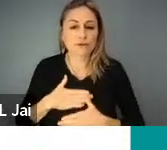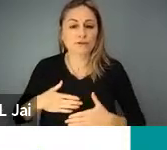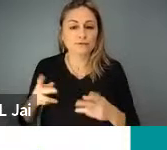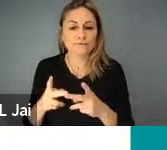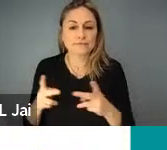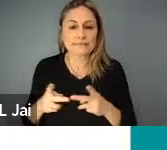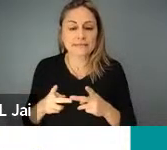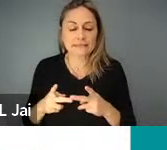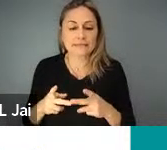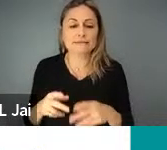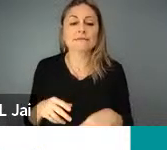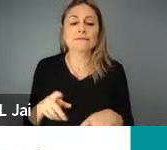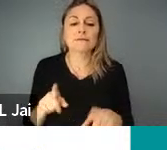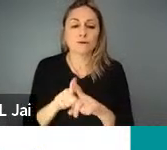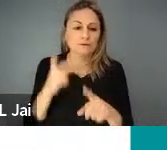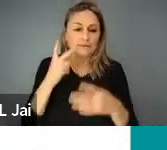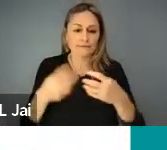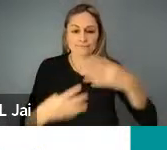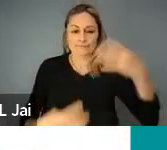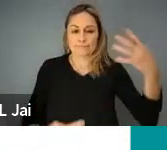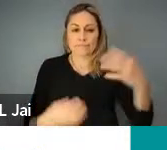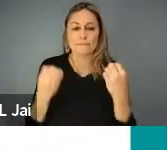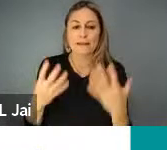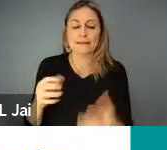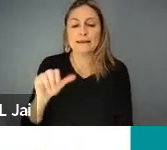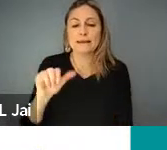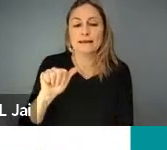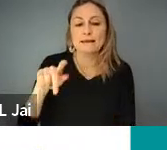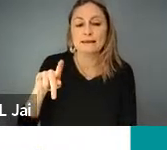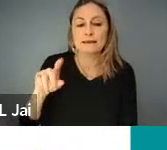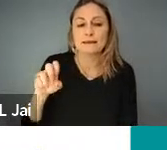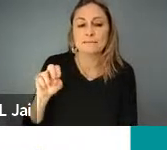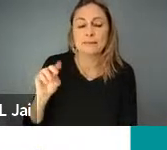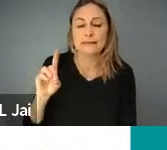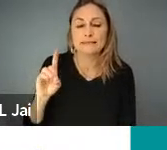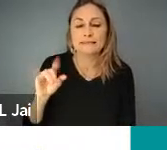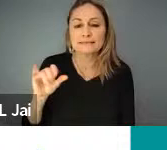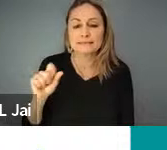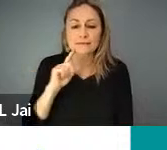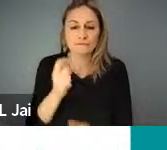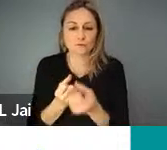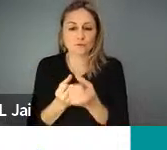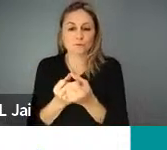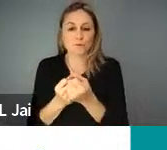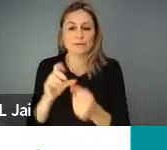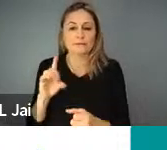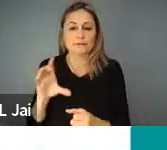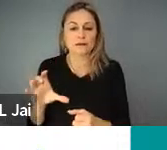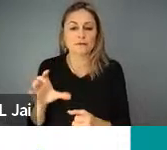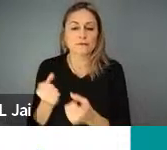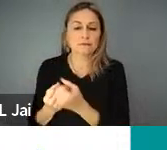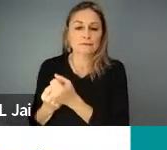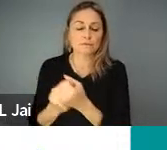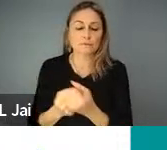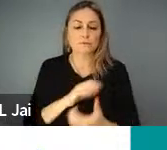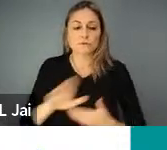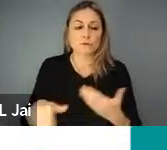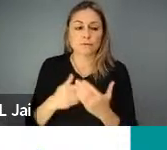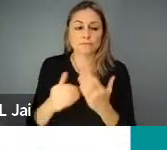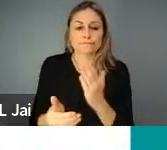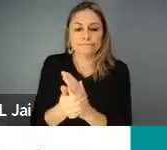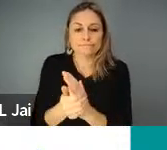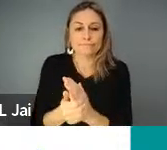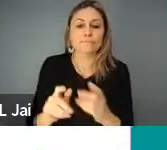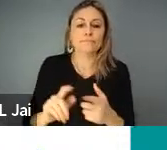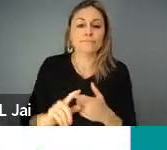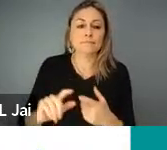see, there is a host of appendices of supporting documents to this overall supplemental environmental impact